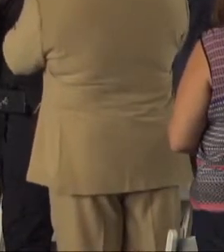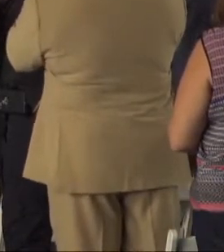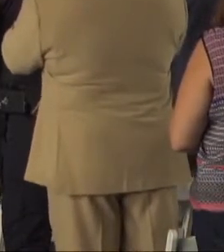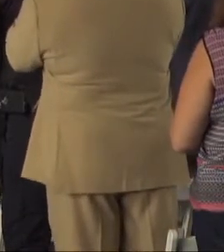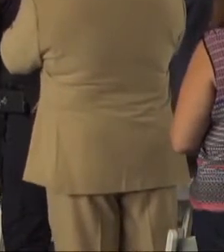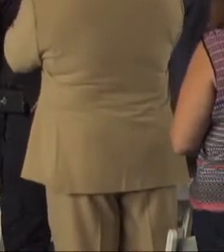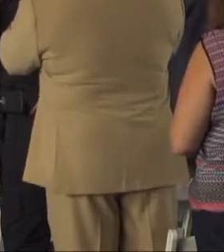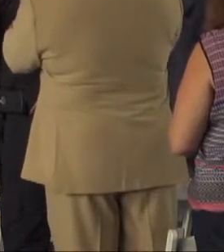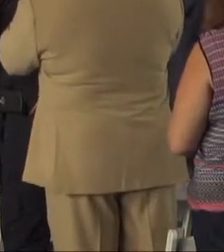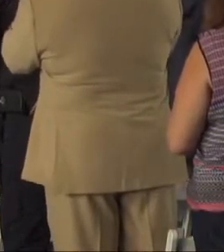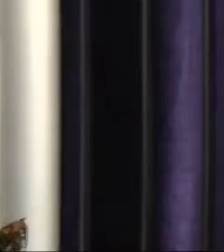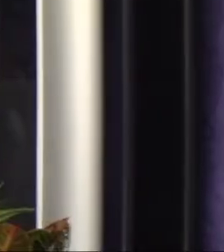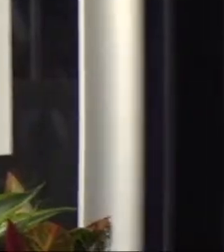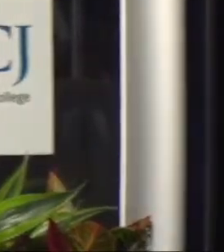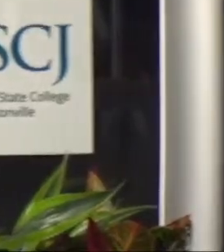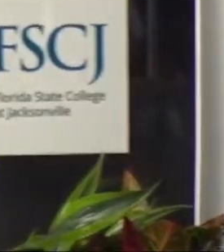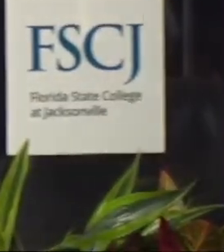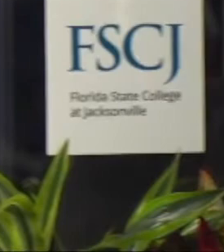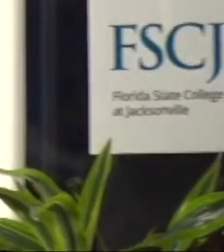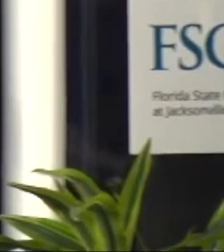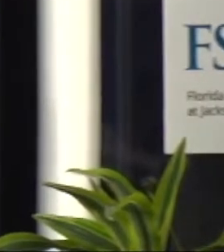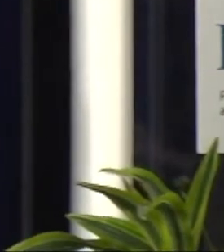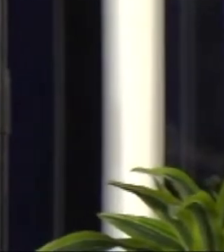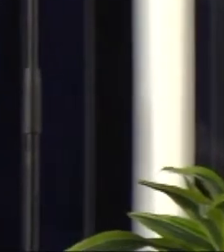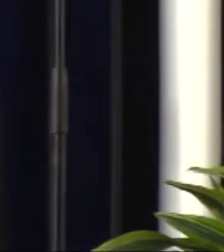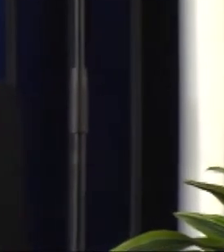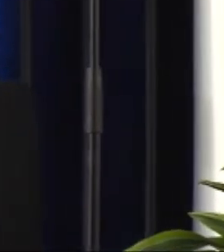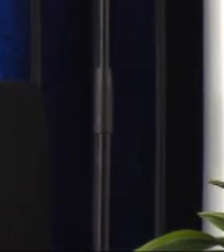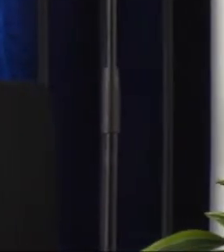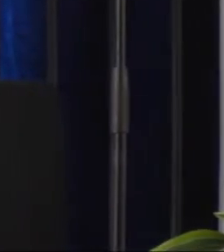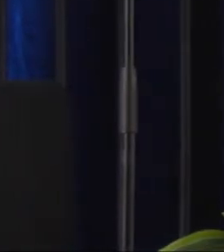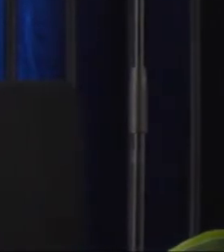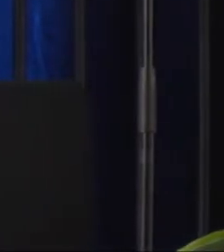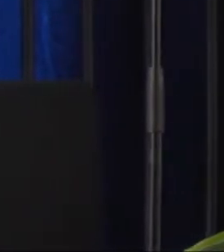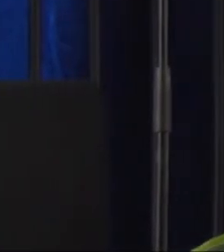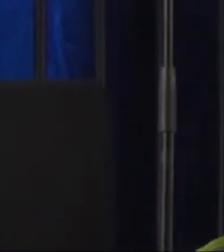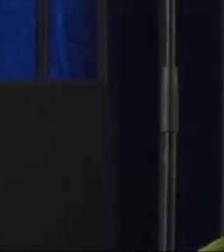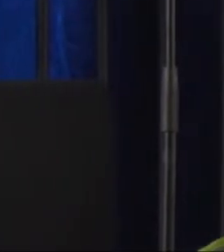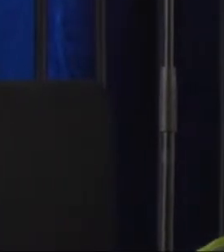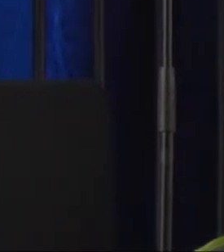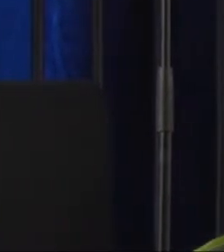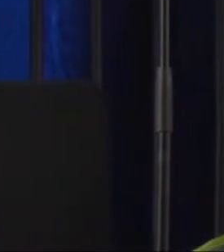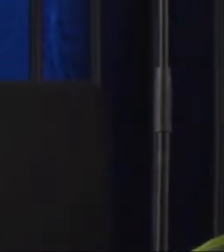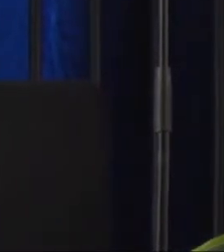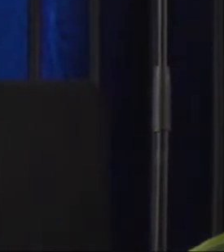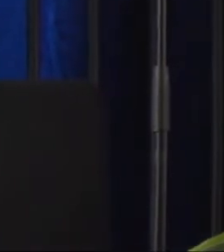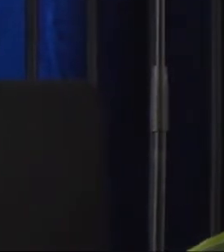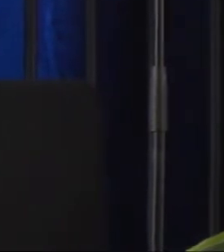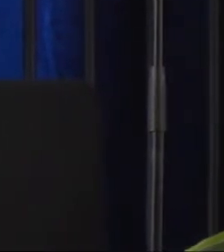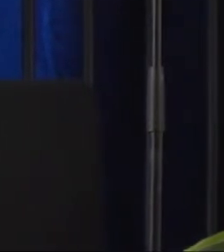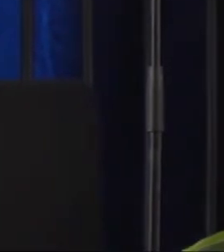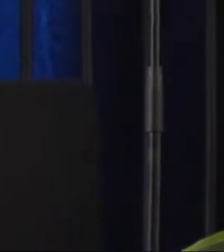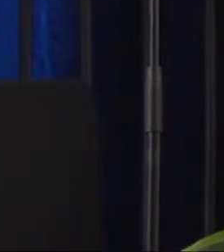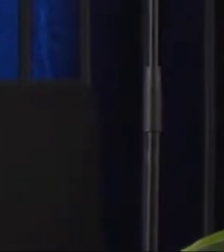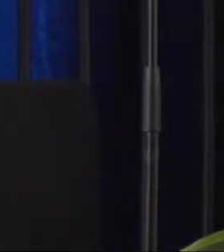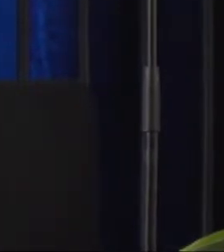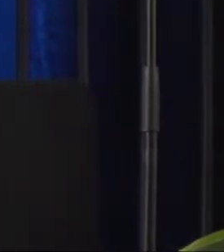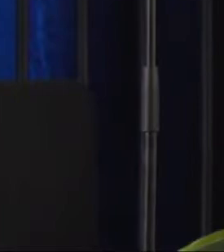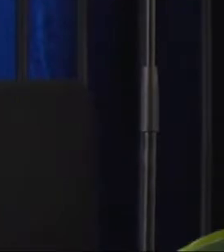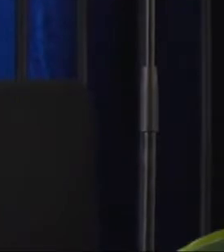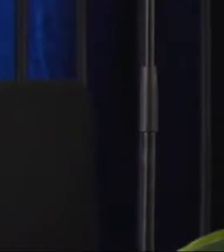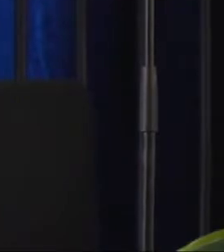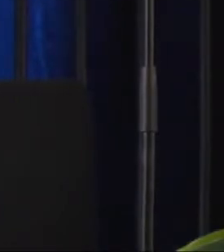Thank you. Thank you. So my charge to you, keep our students up, keep each other lifted